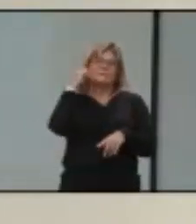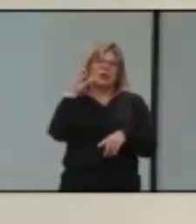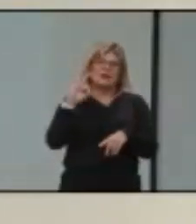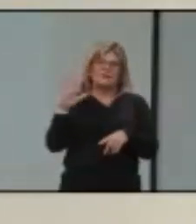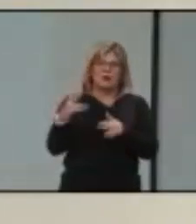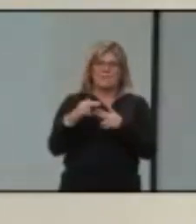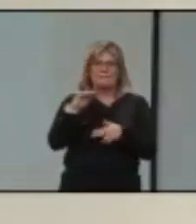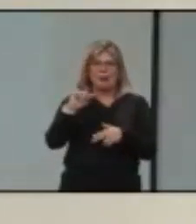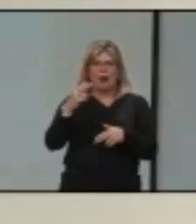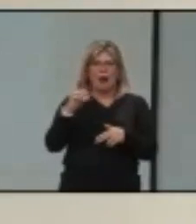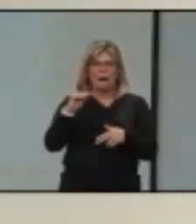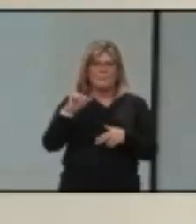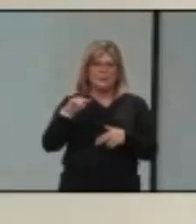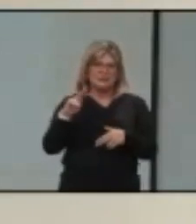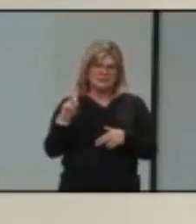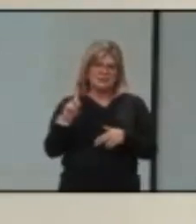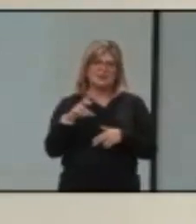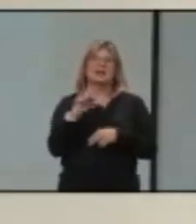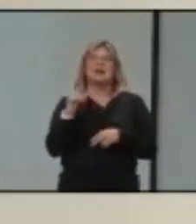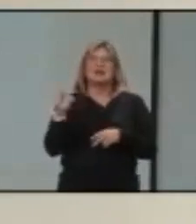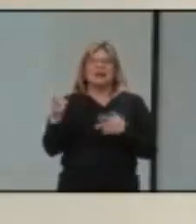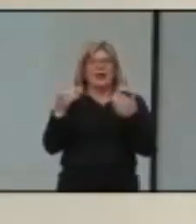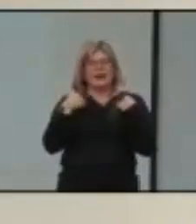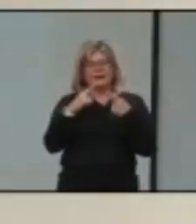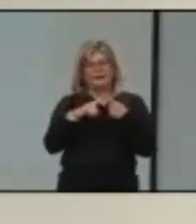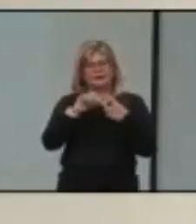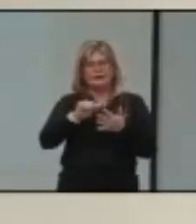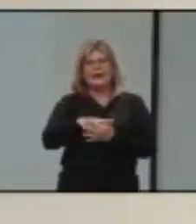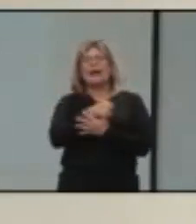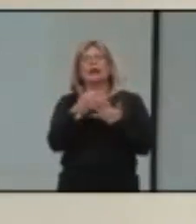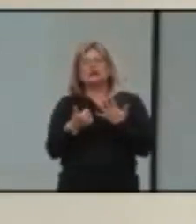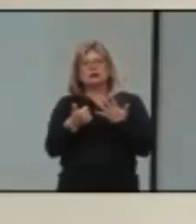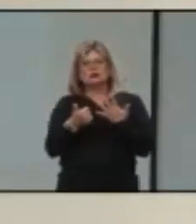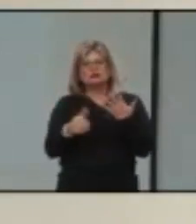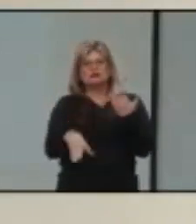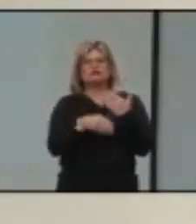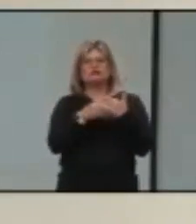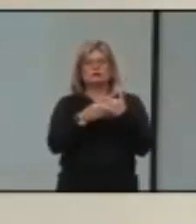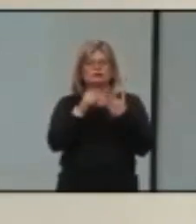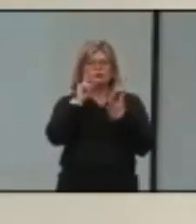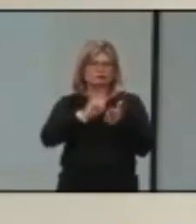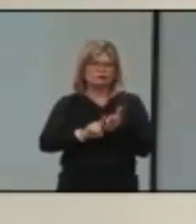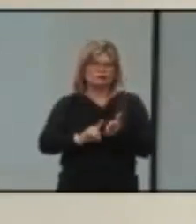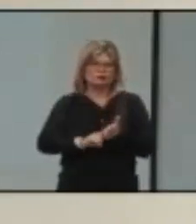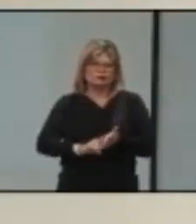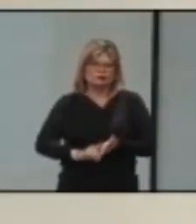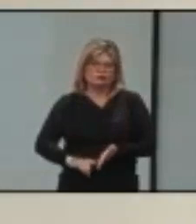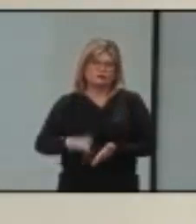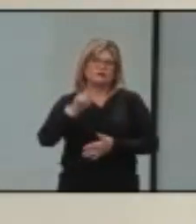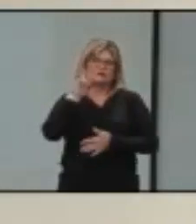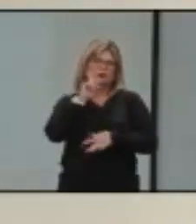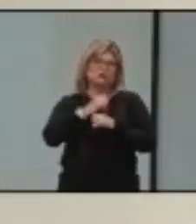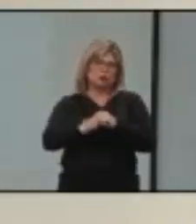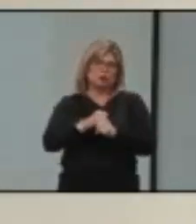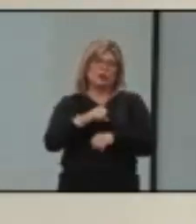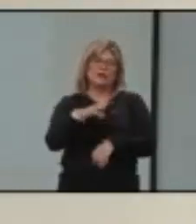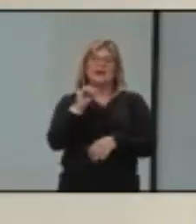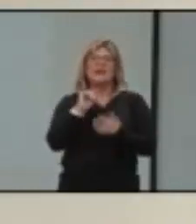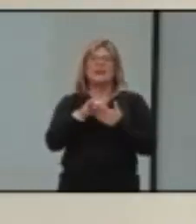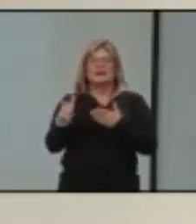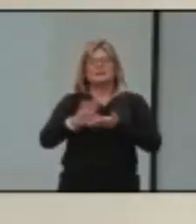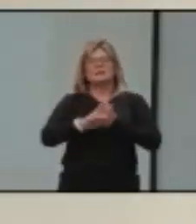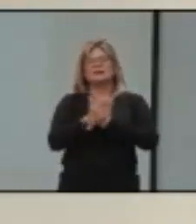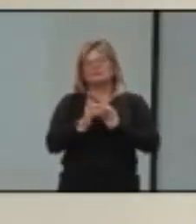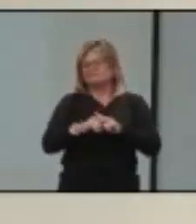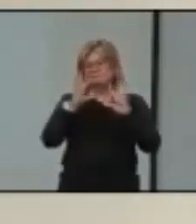Muhammad. And she'd have to go through an additional security check, right? And this got to the point where she